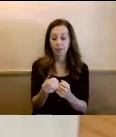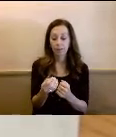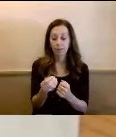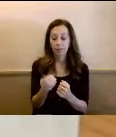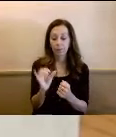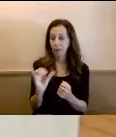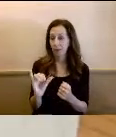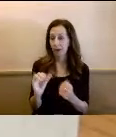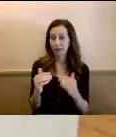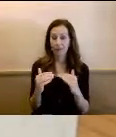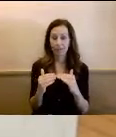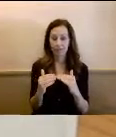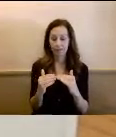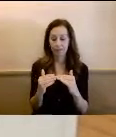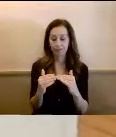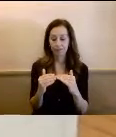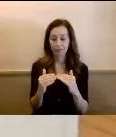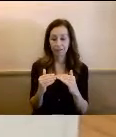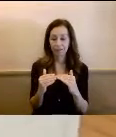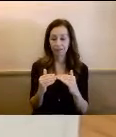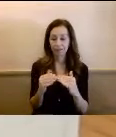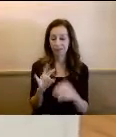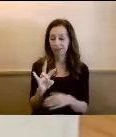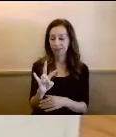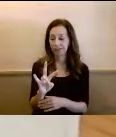y equals